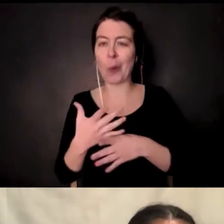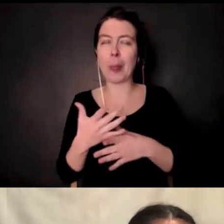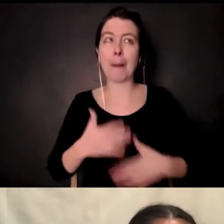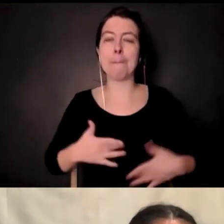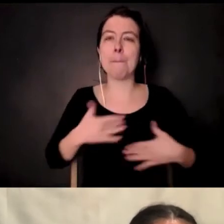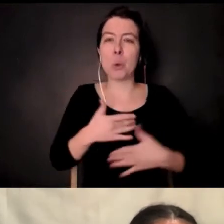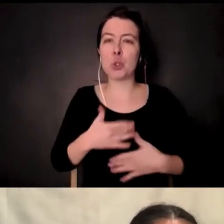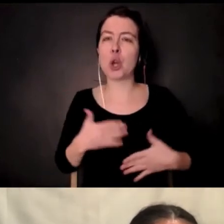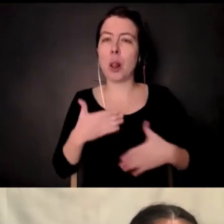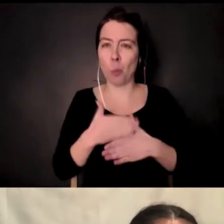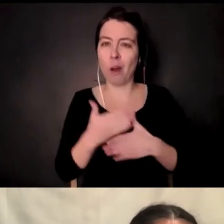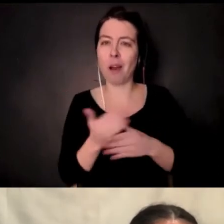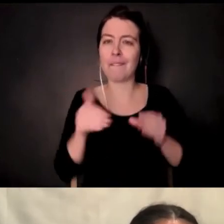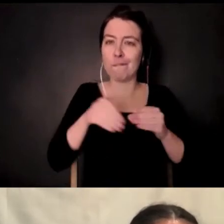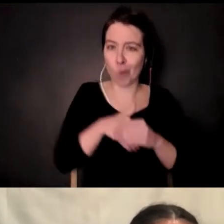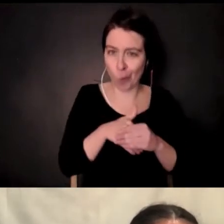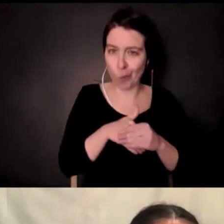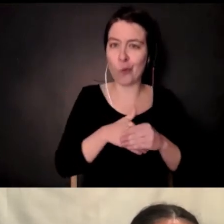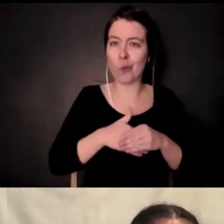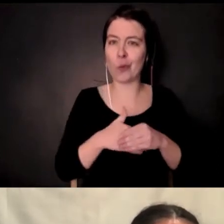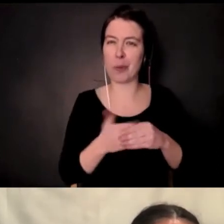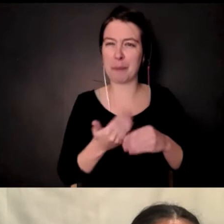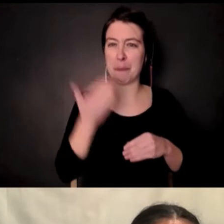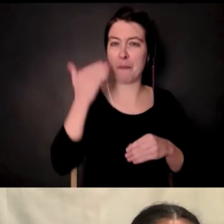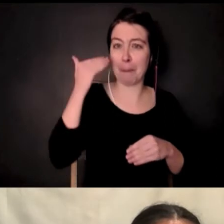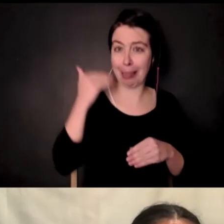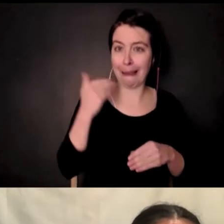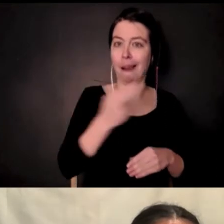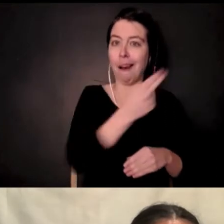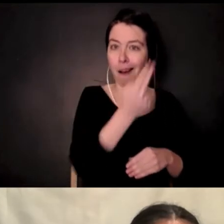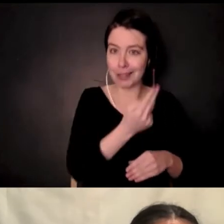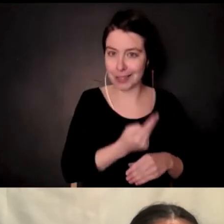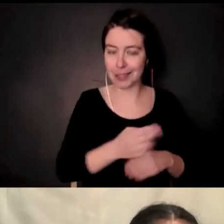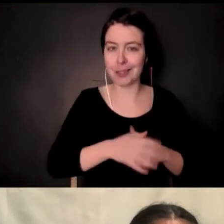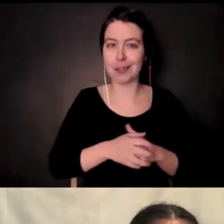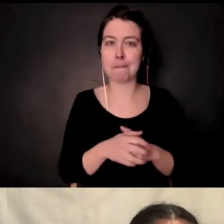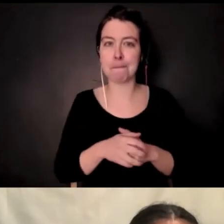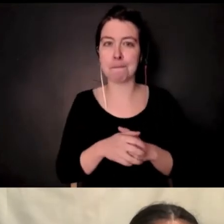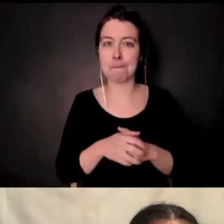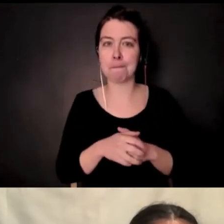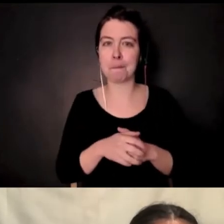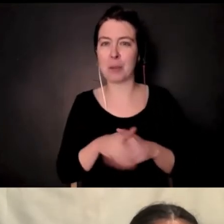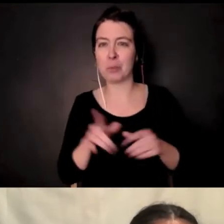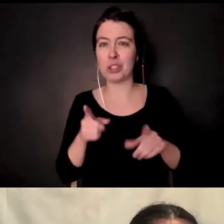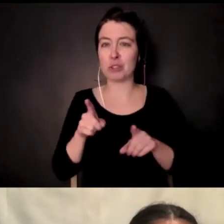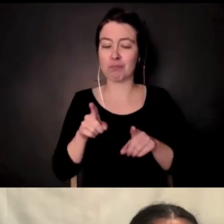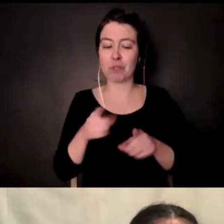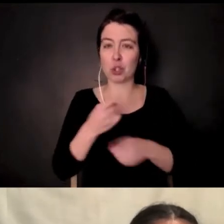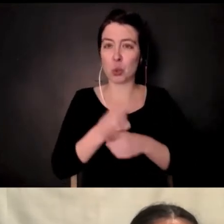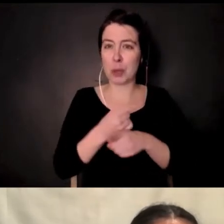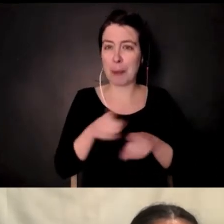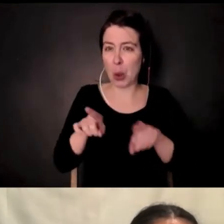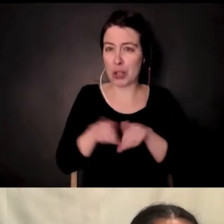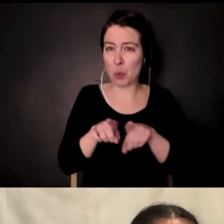and artists, Angela Chan and Farah Ahmed, reframed what it means to be sustainable, they